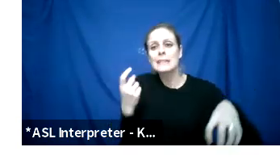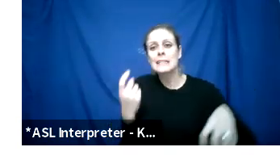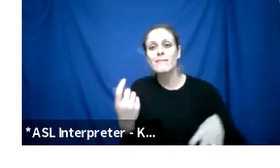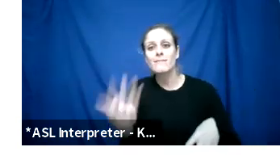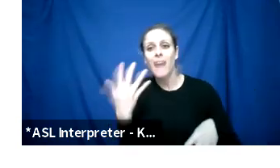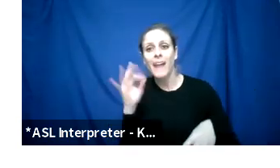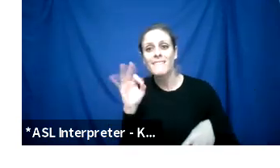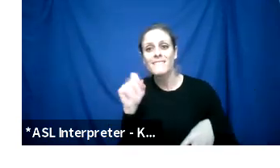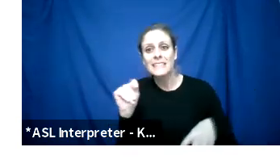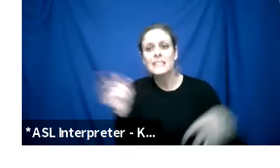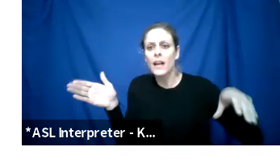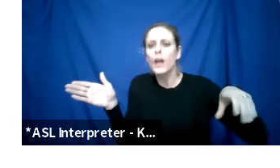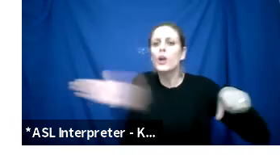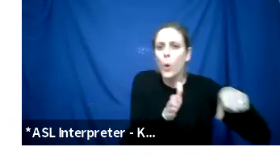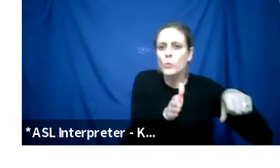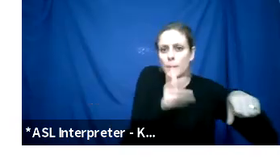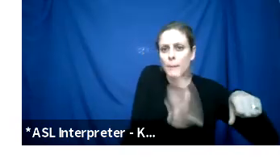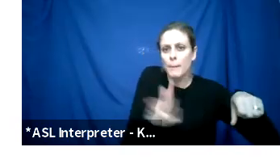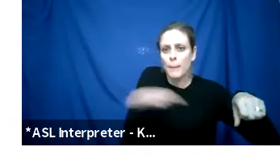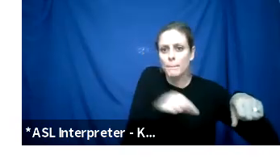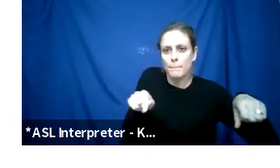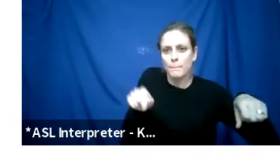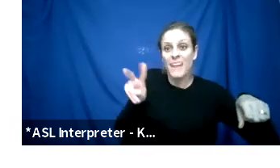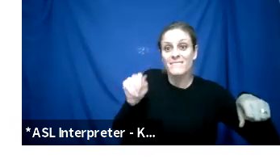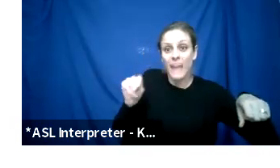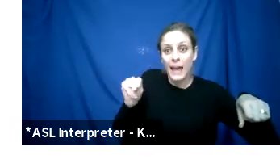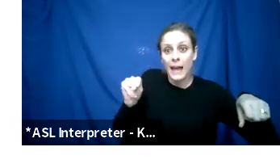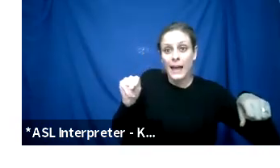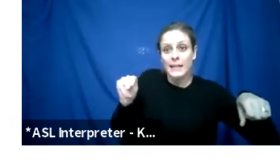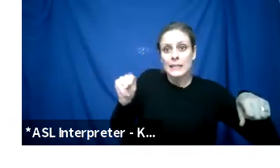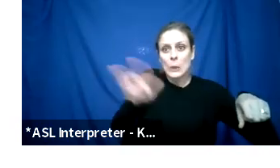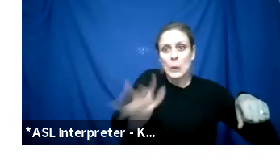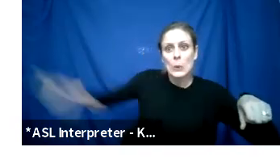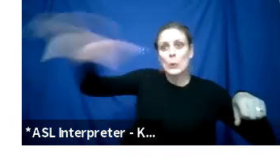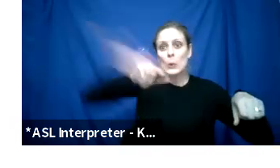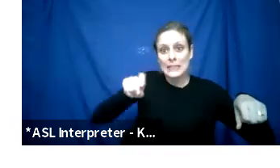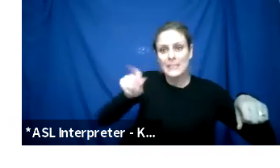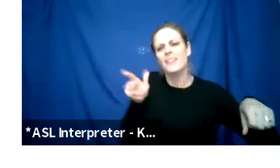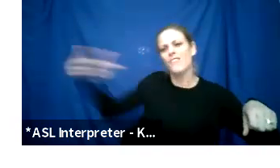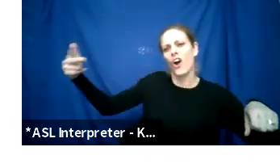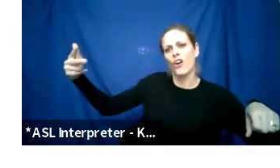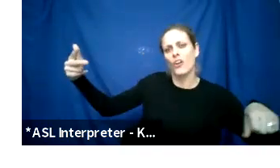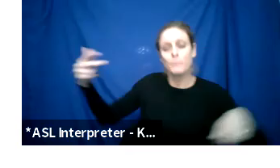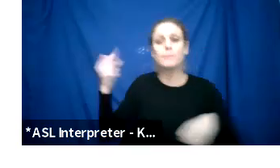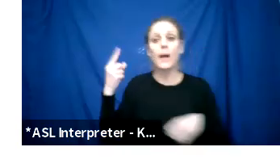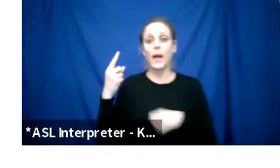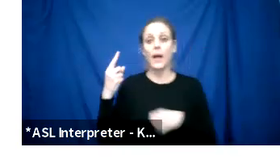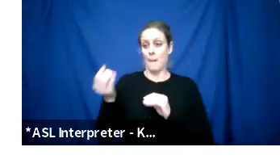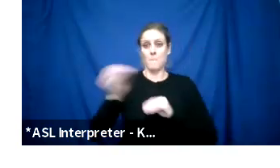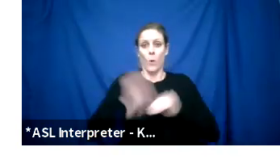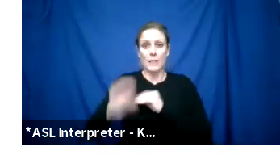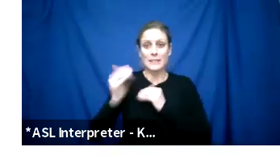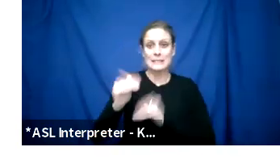be closer to the door. Because so oftentimes people that are using the mobility device, it's not necessarily the distance we need to